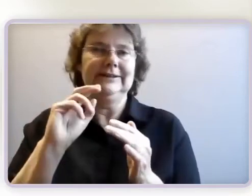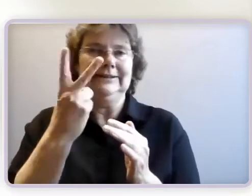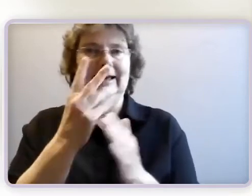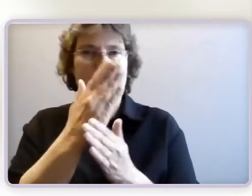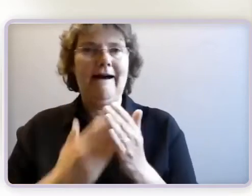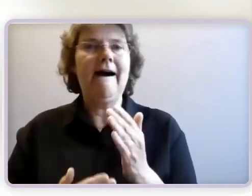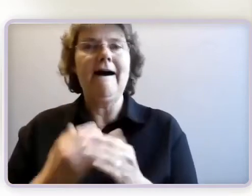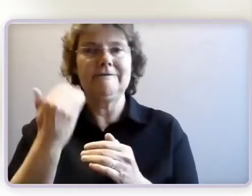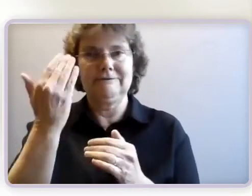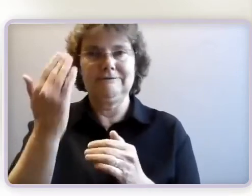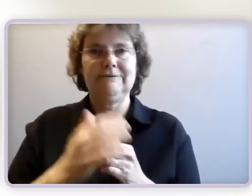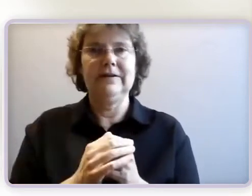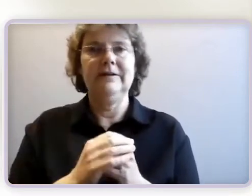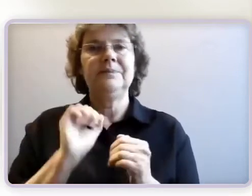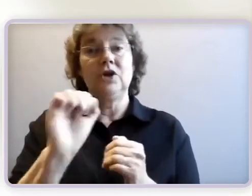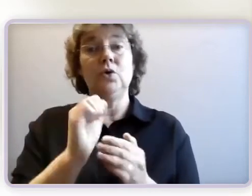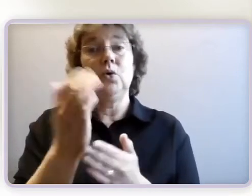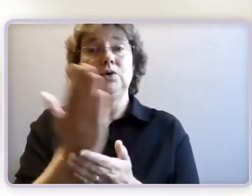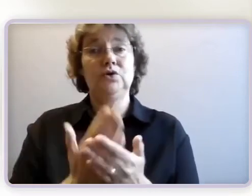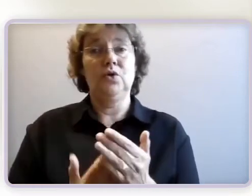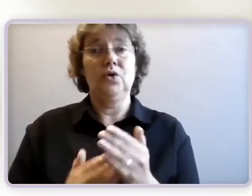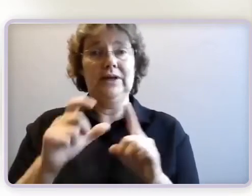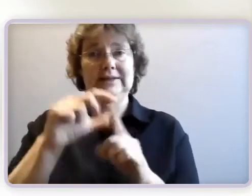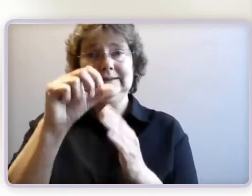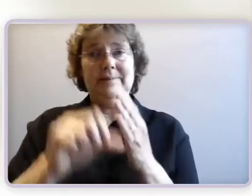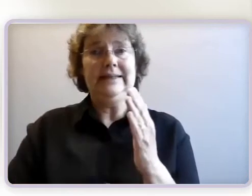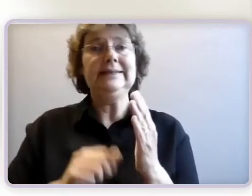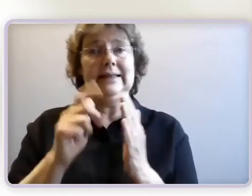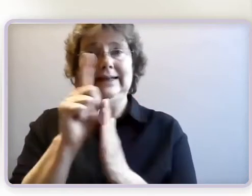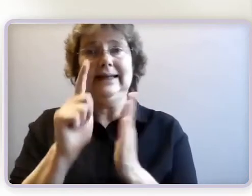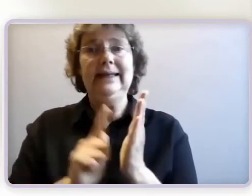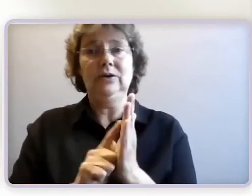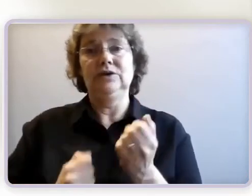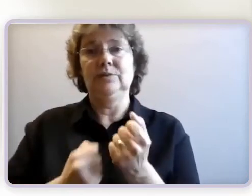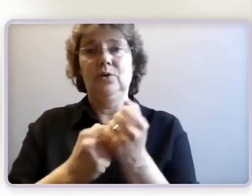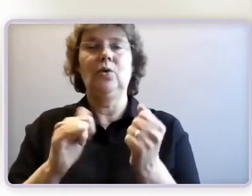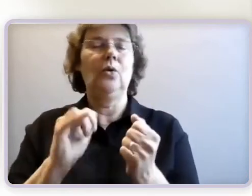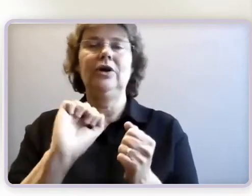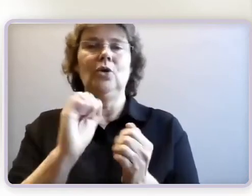Your Story Disability Legal Support, or Your Story for short, is a